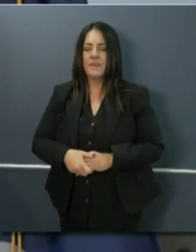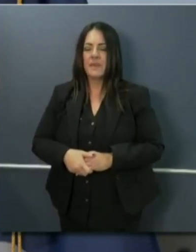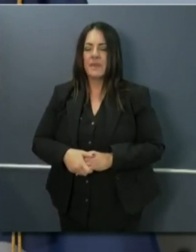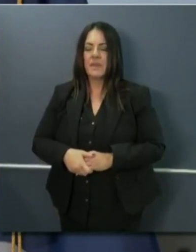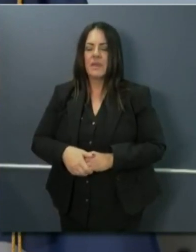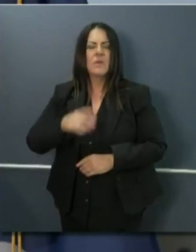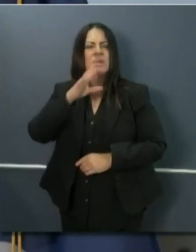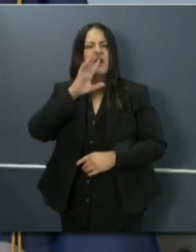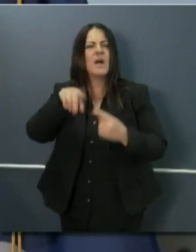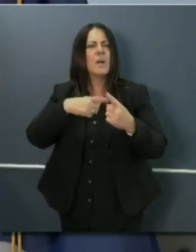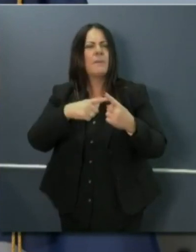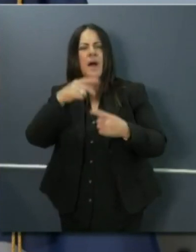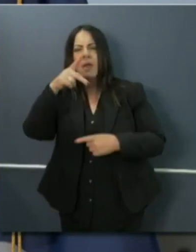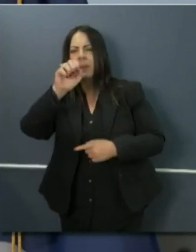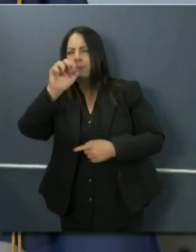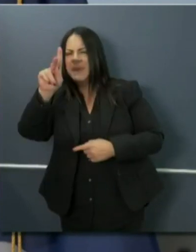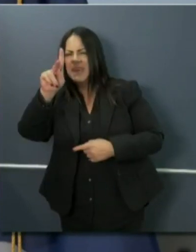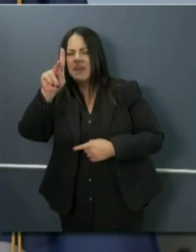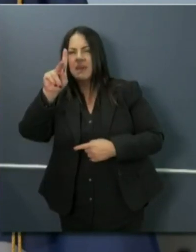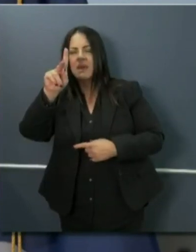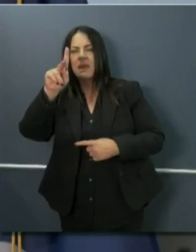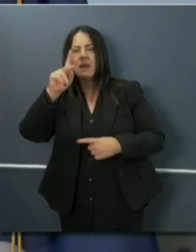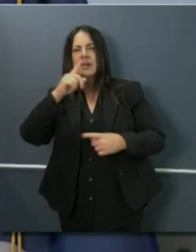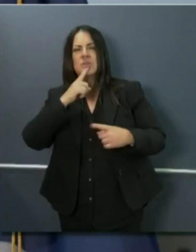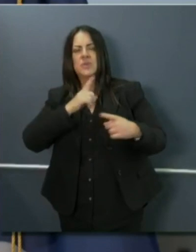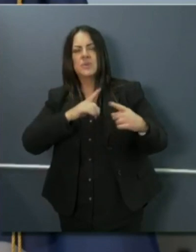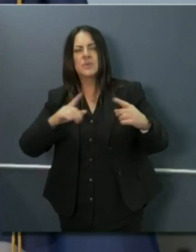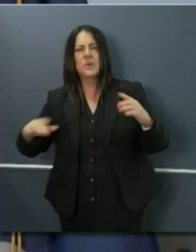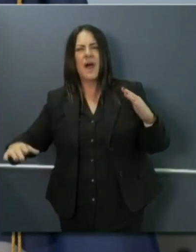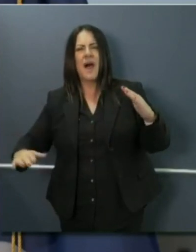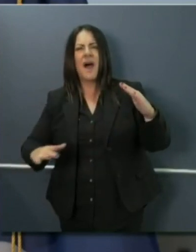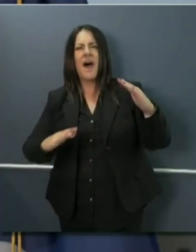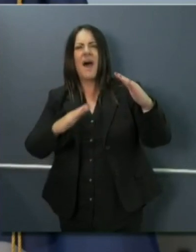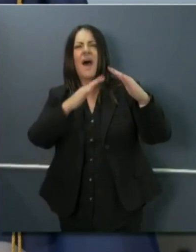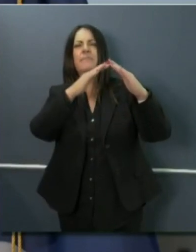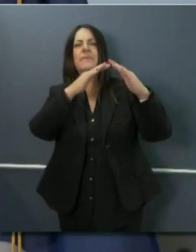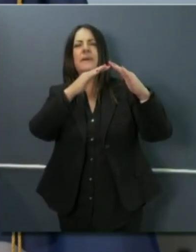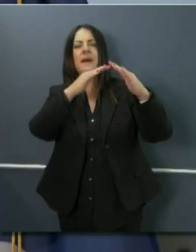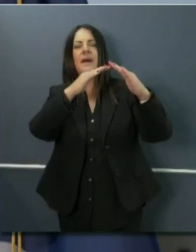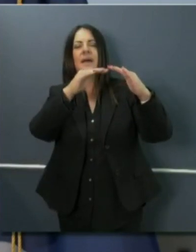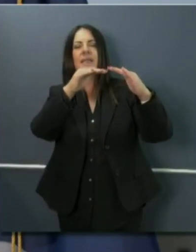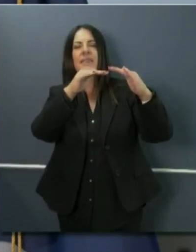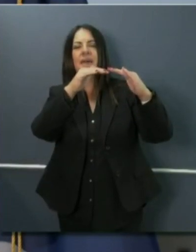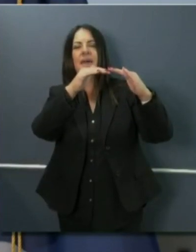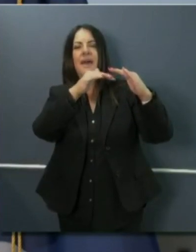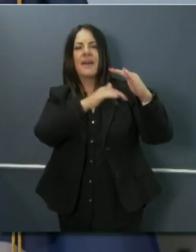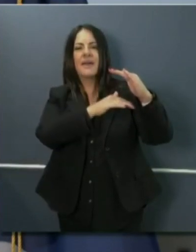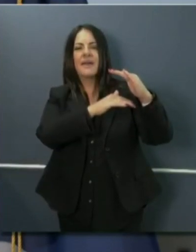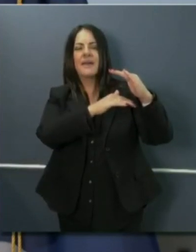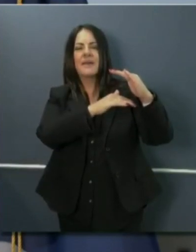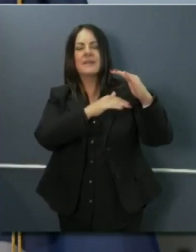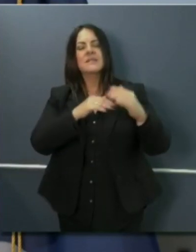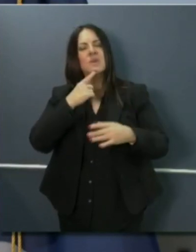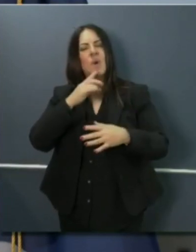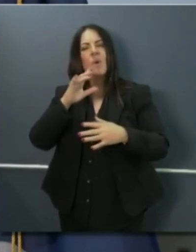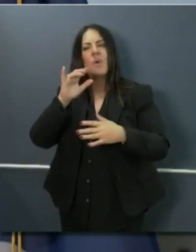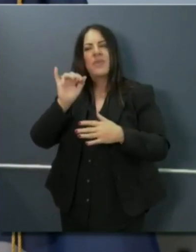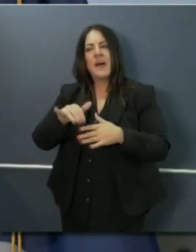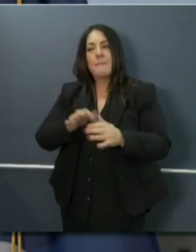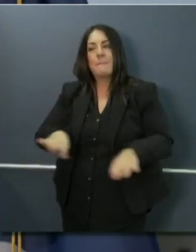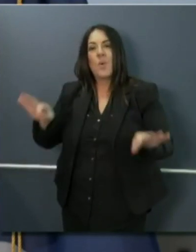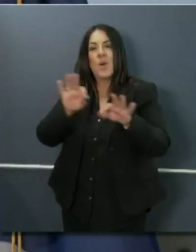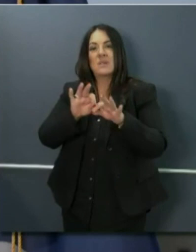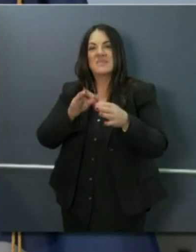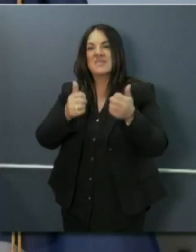basis of our personal behavior. That's determined on the basis of abiding by the stay-at-home order. making sure essential versus